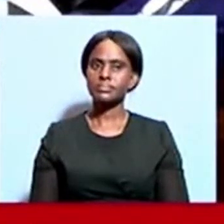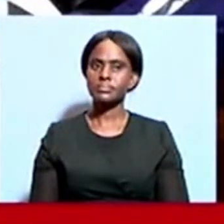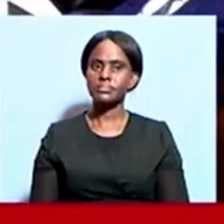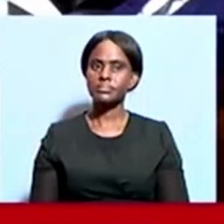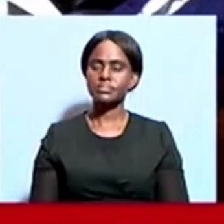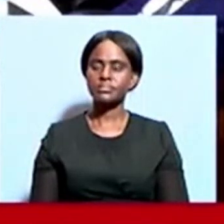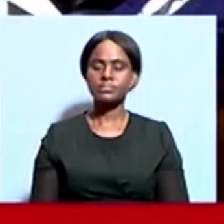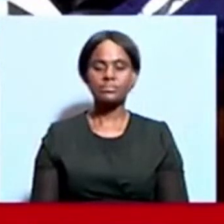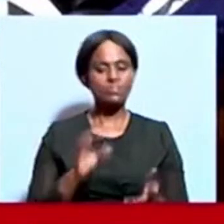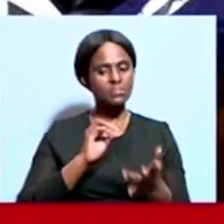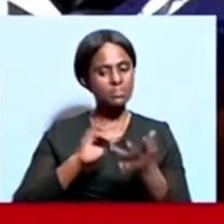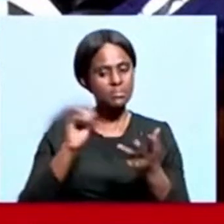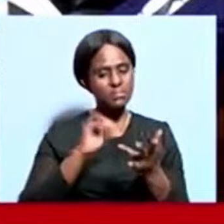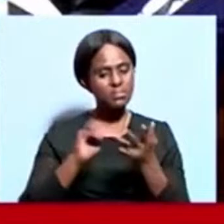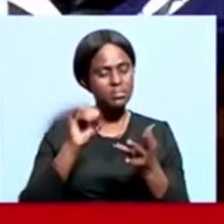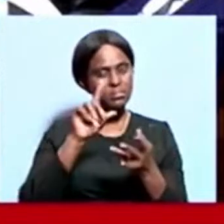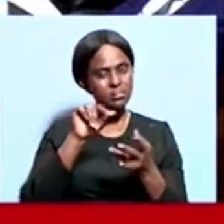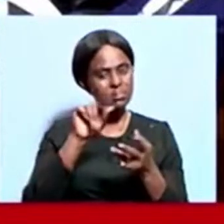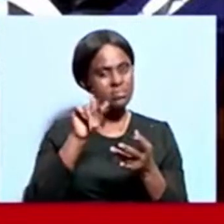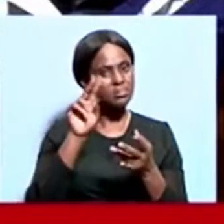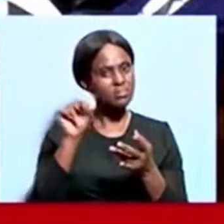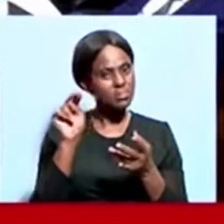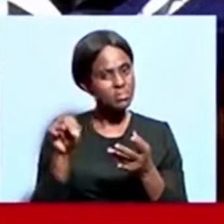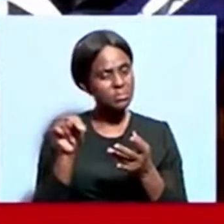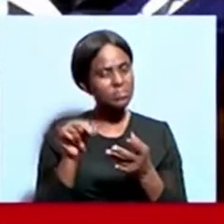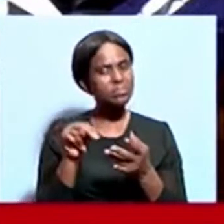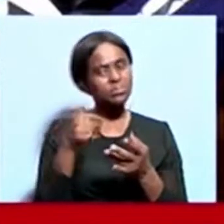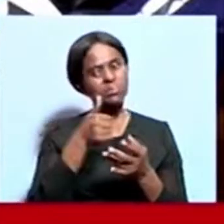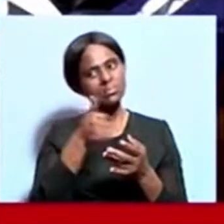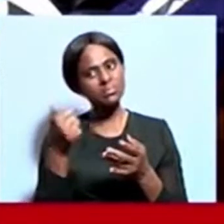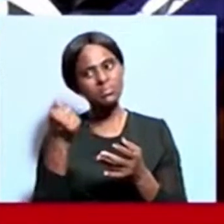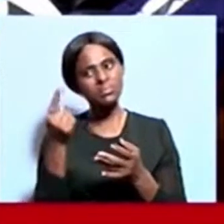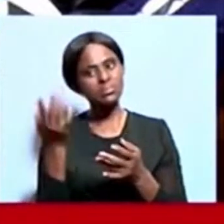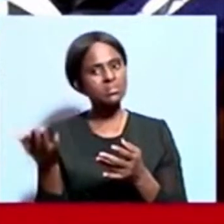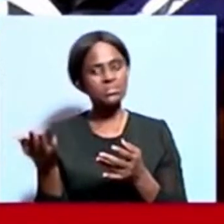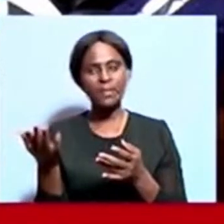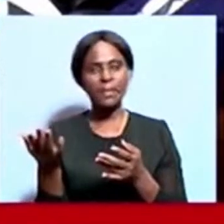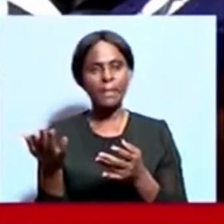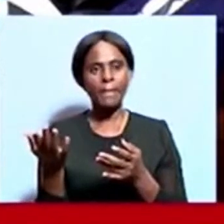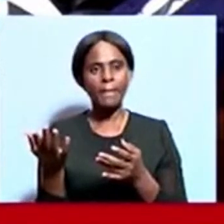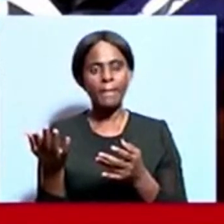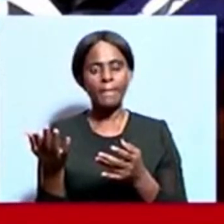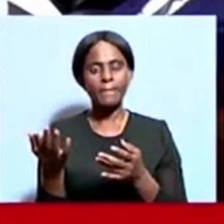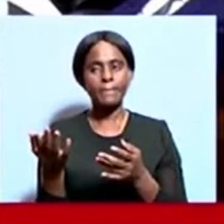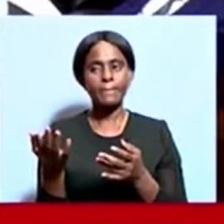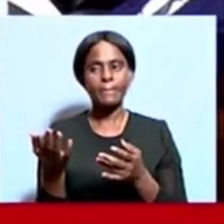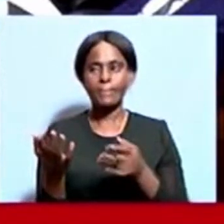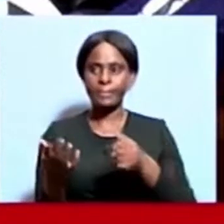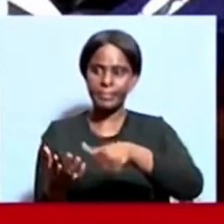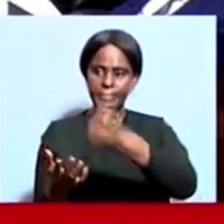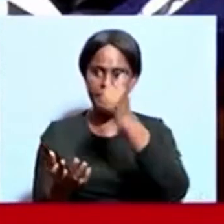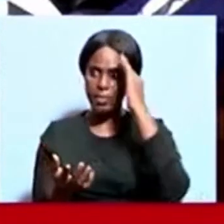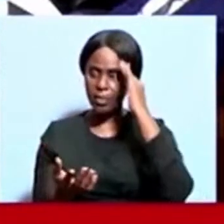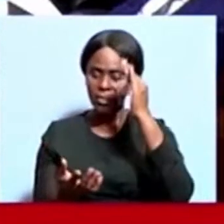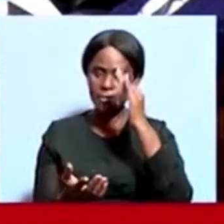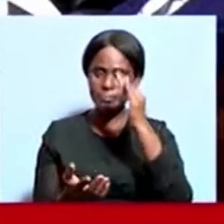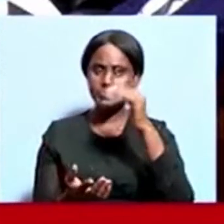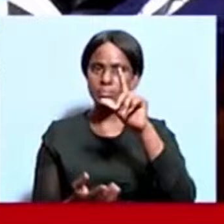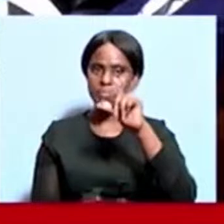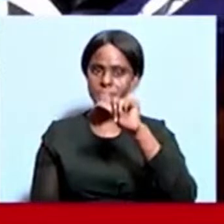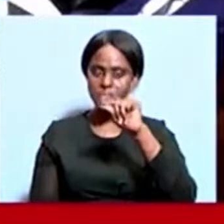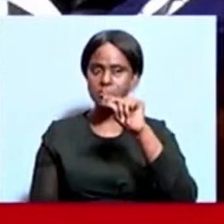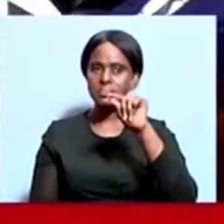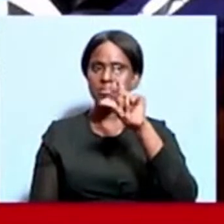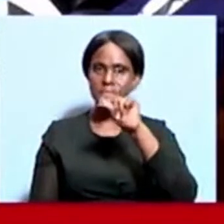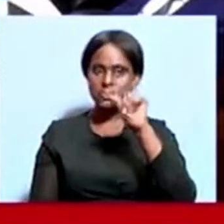That was October, Chair, 2022. And the other one? Yourself, sir? In 2020,